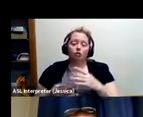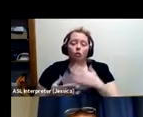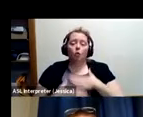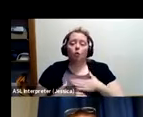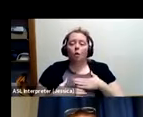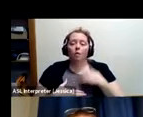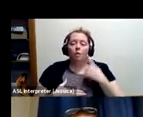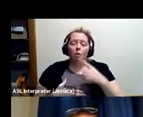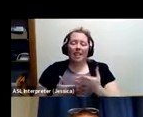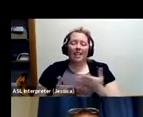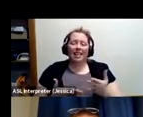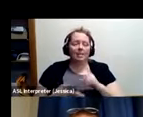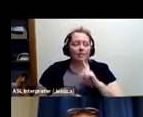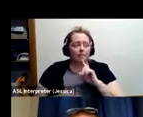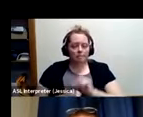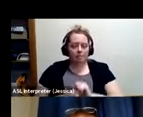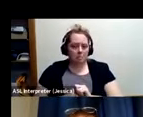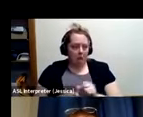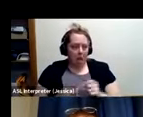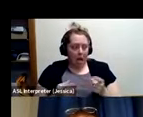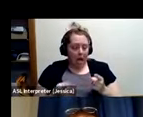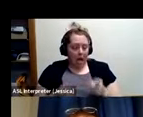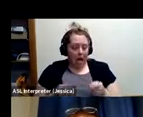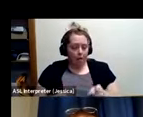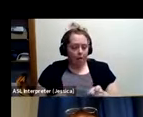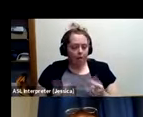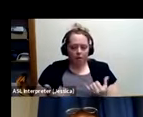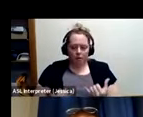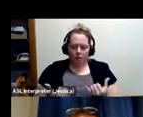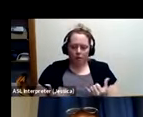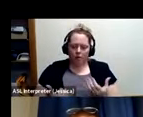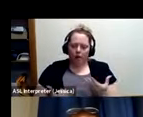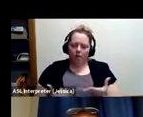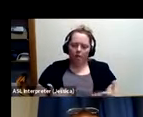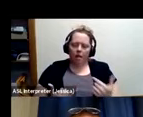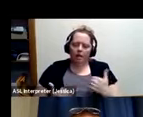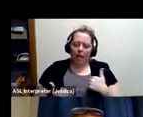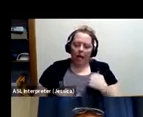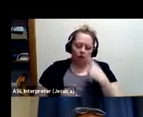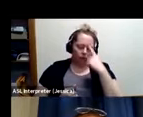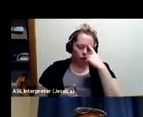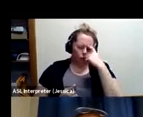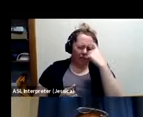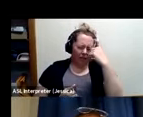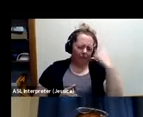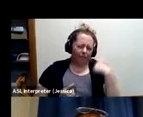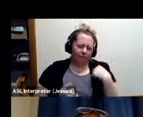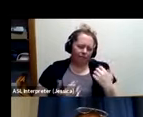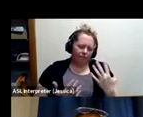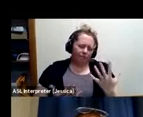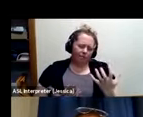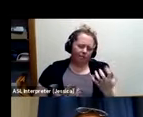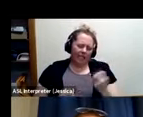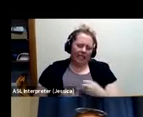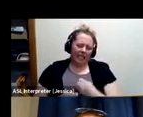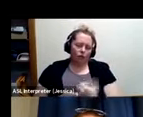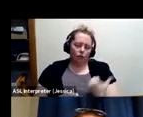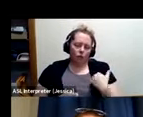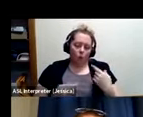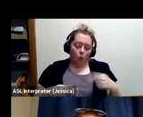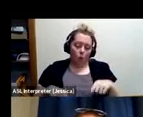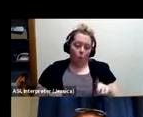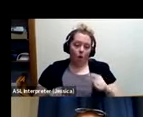as of now, like these things that I dreamt of as a homeless Black trans girl years ago, they're